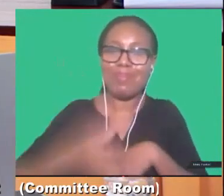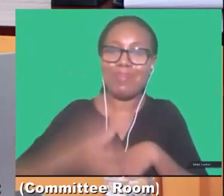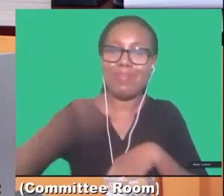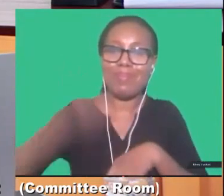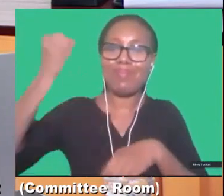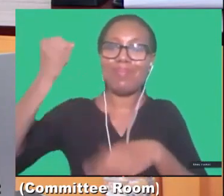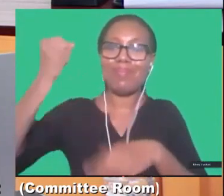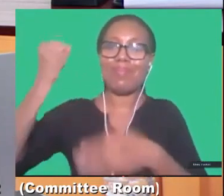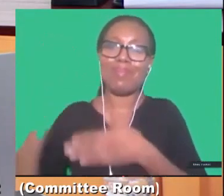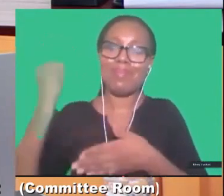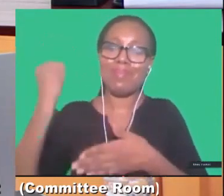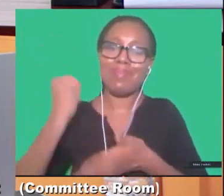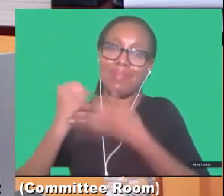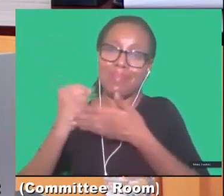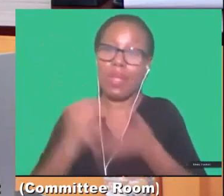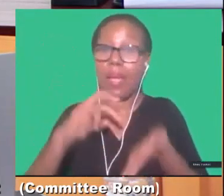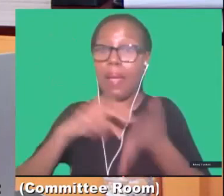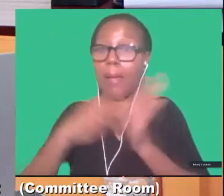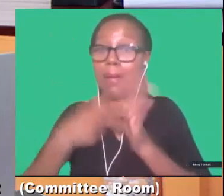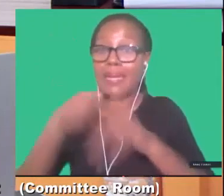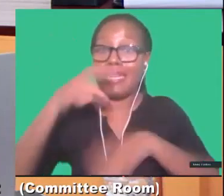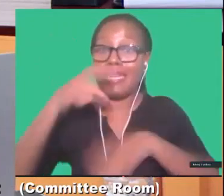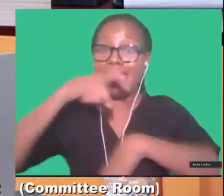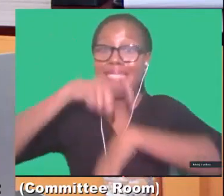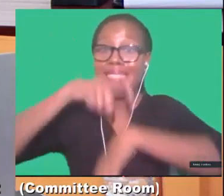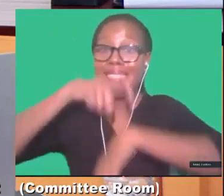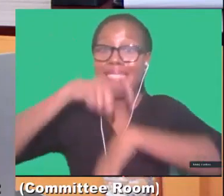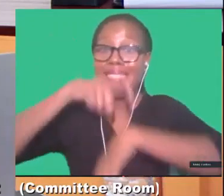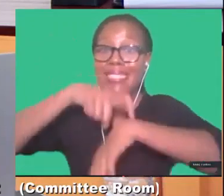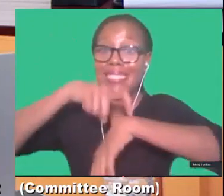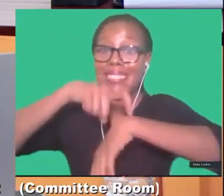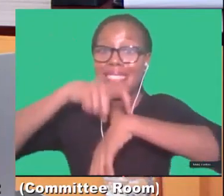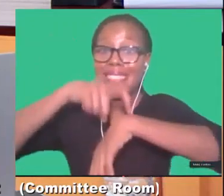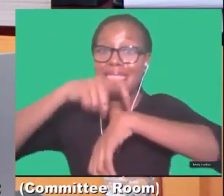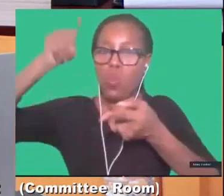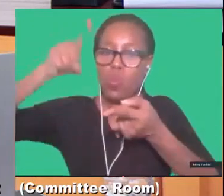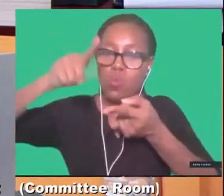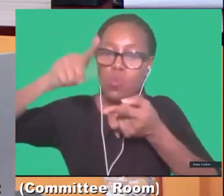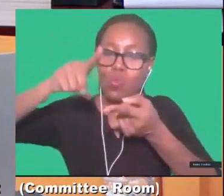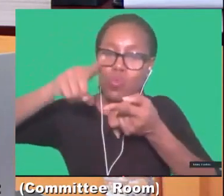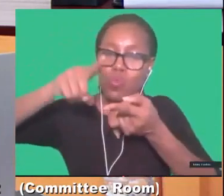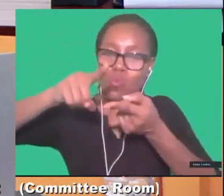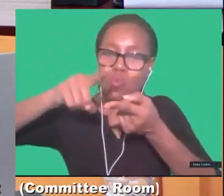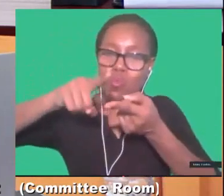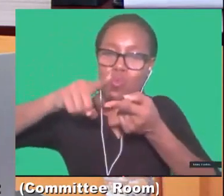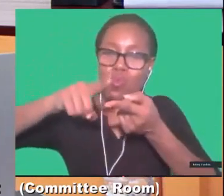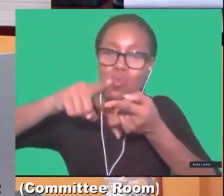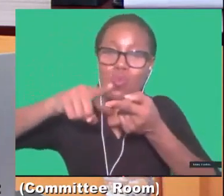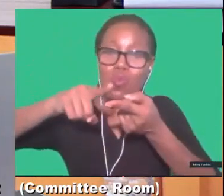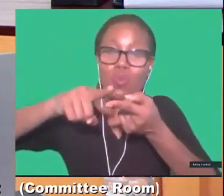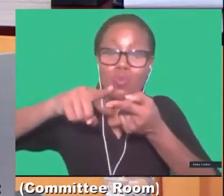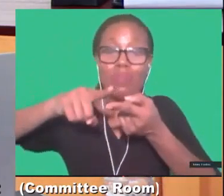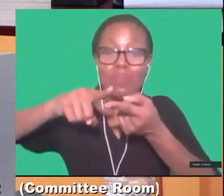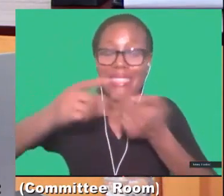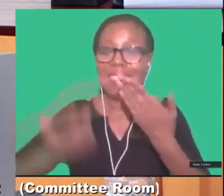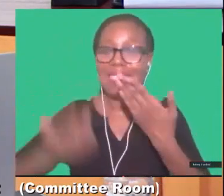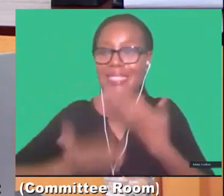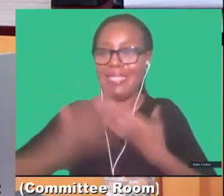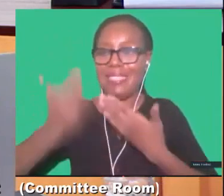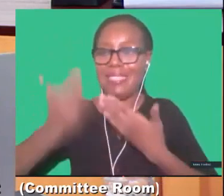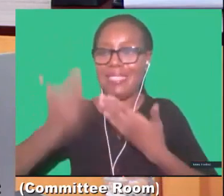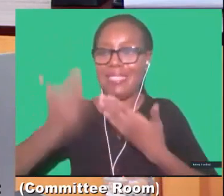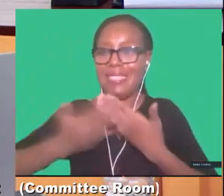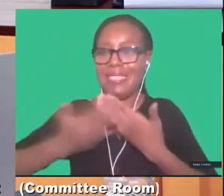reduced timelines, and also make it easier for persons, the average person, to be able to complete